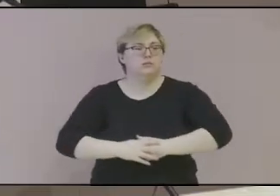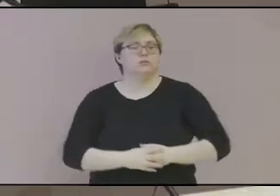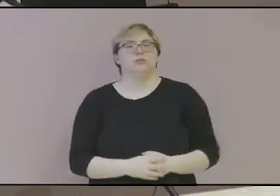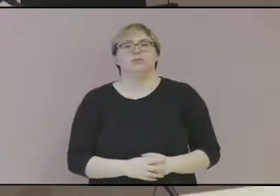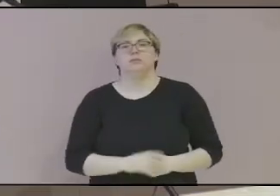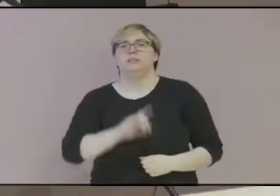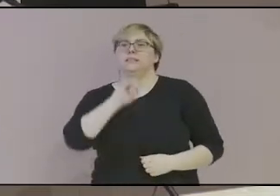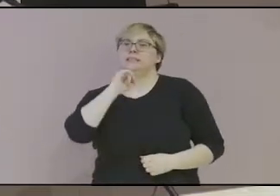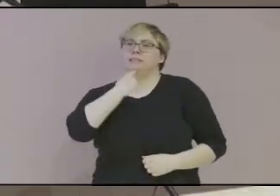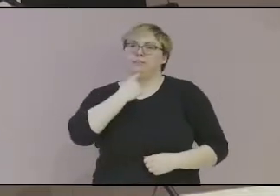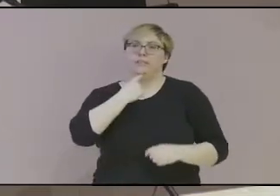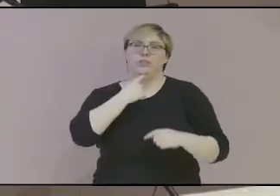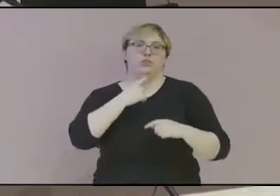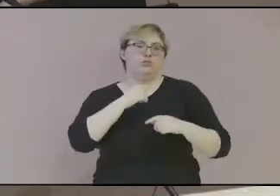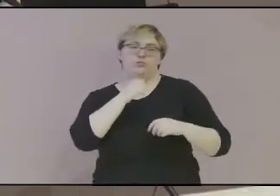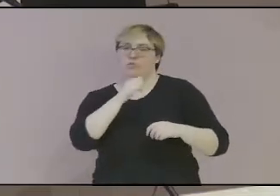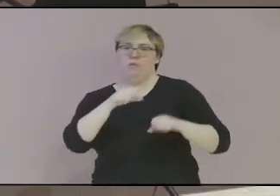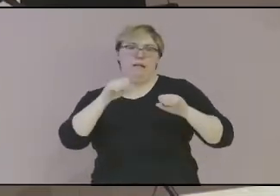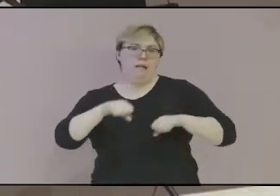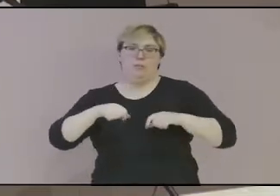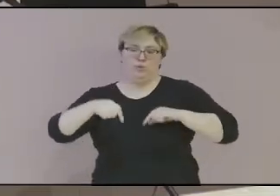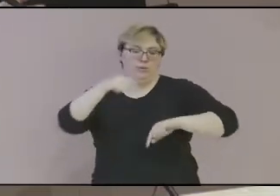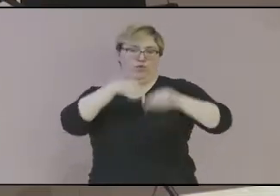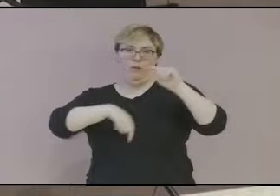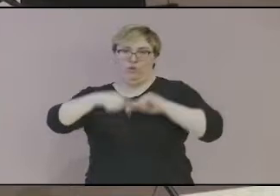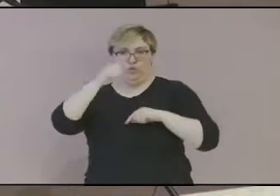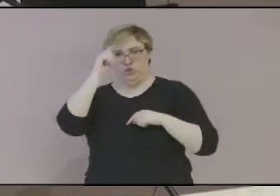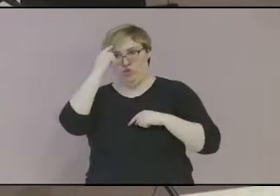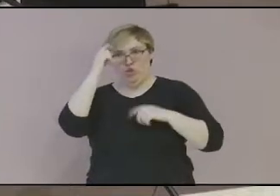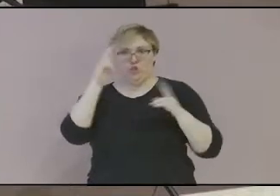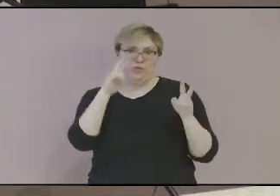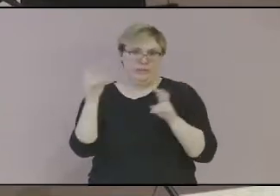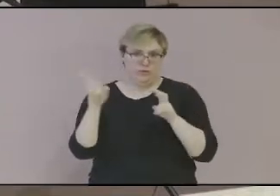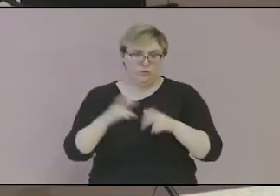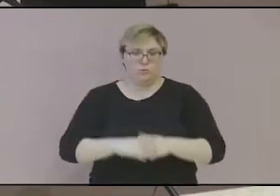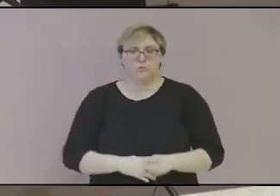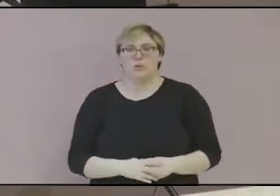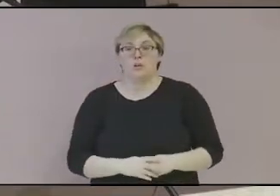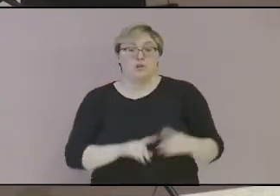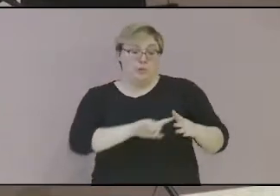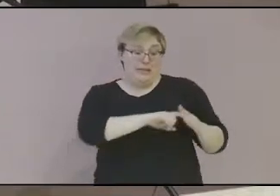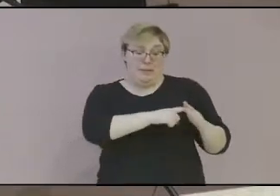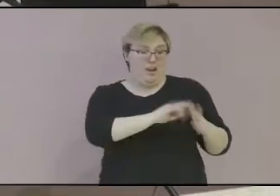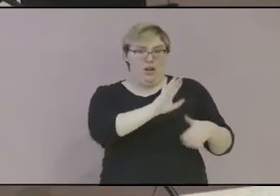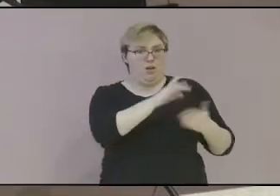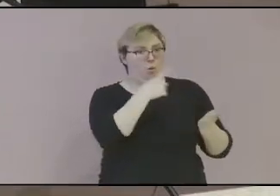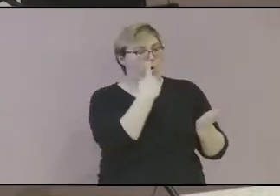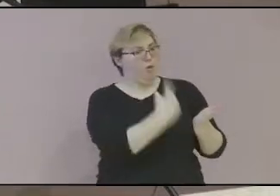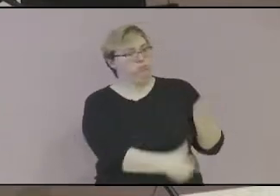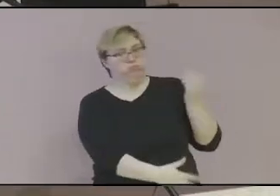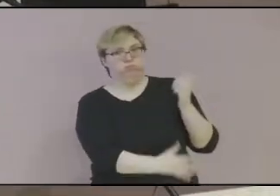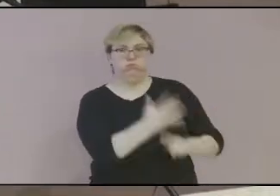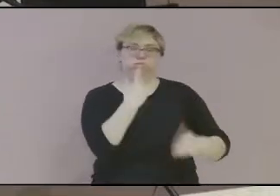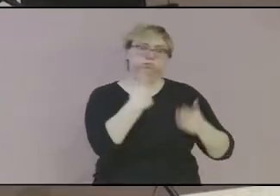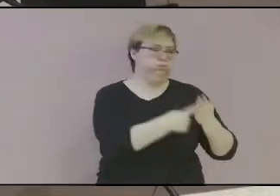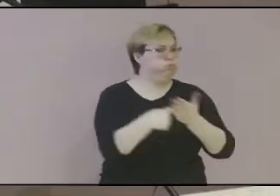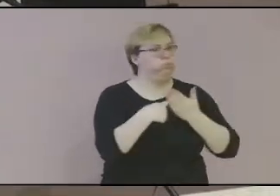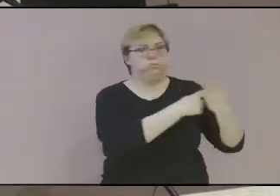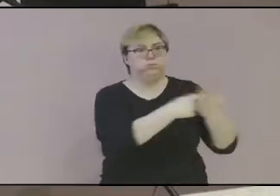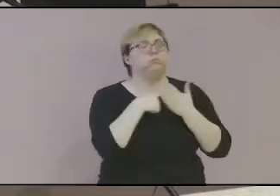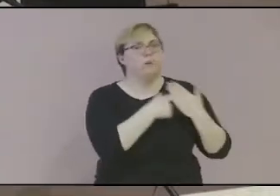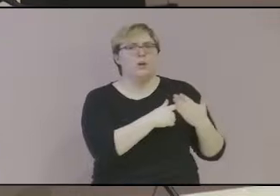irreversible neurologic events. At the meeting, these were all up for debate, and they were heavily, heavily debated. And it was fascinating to